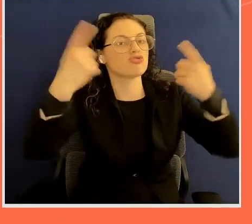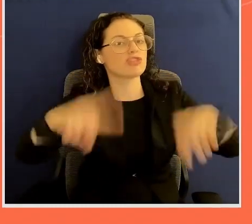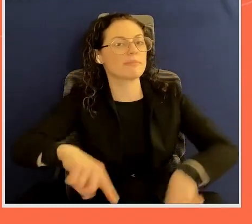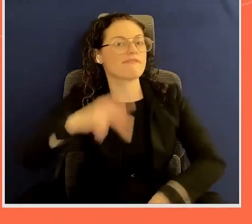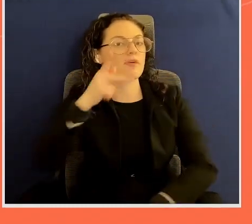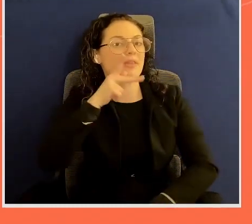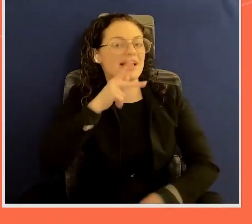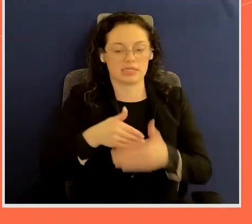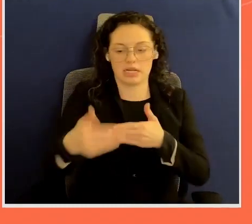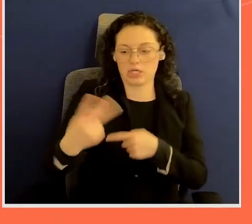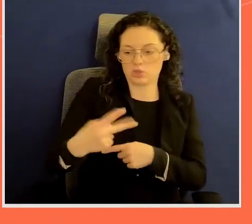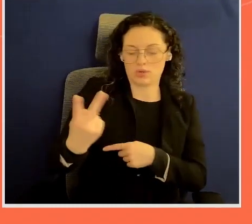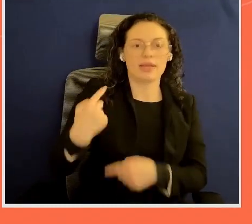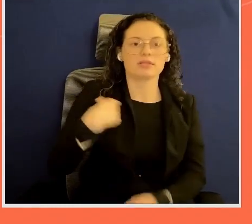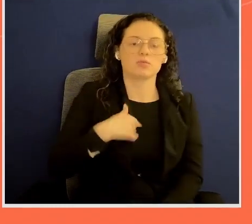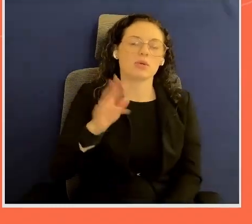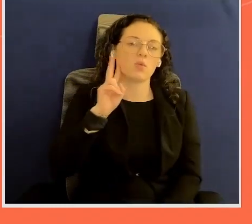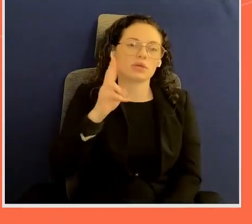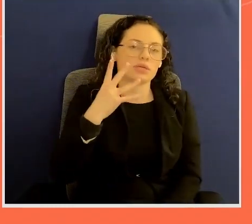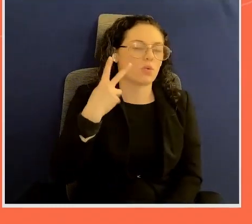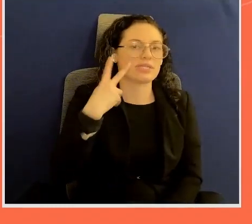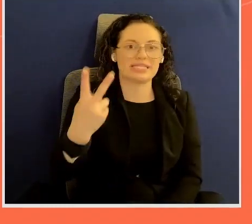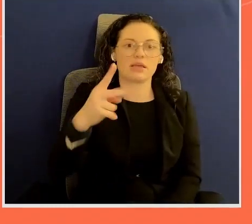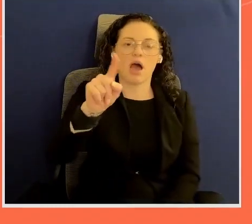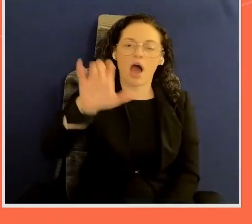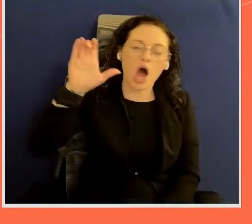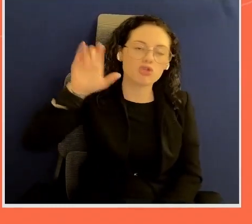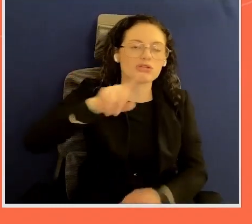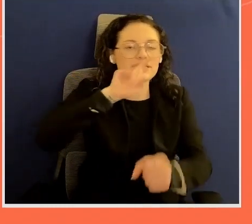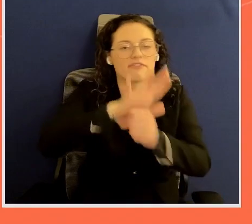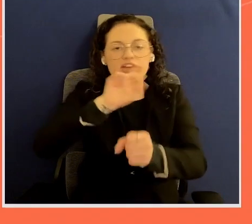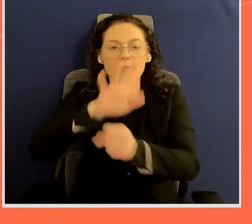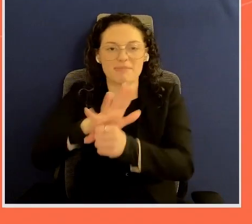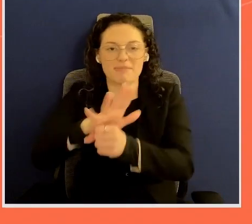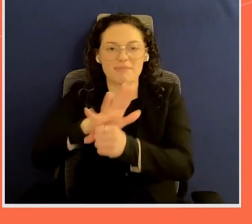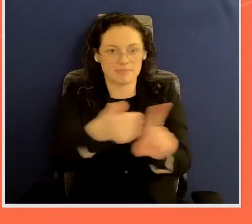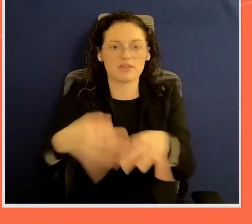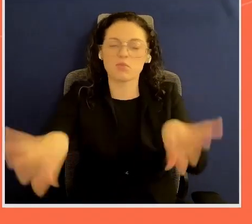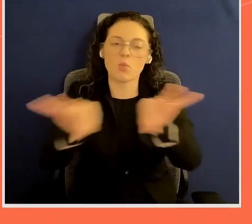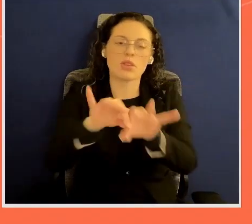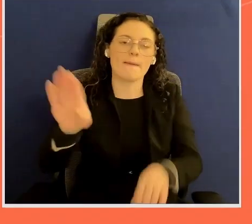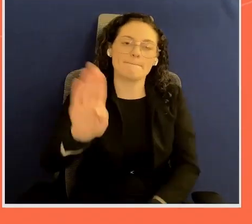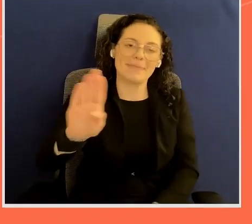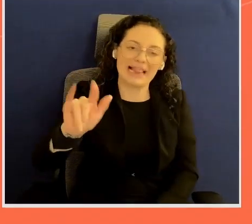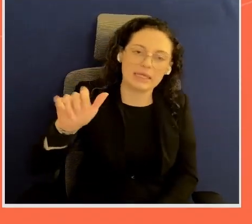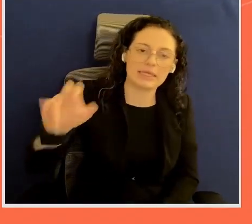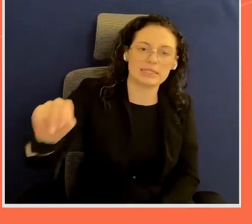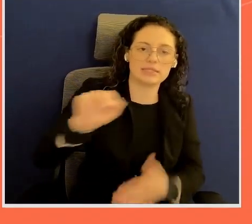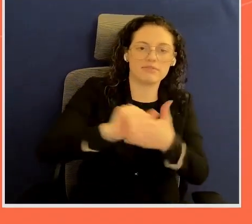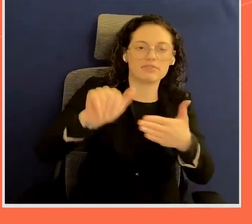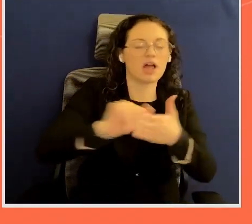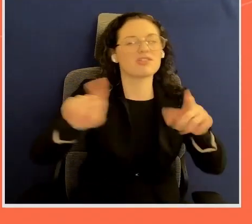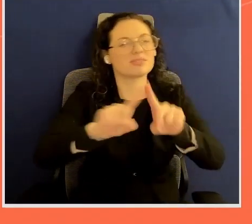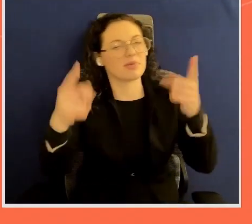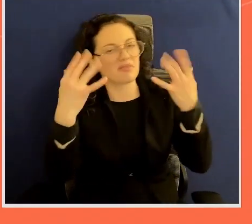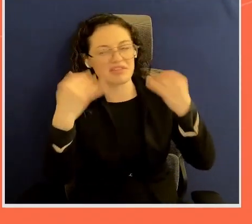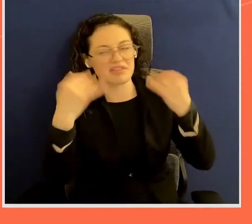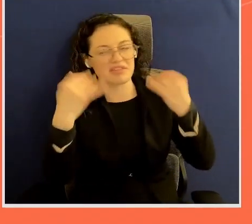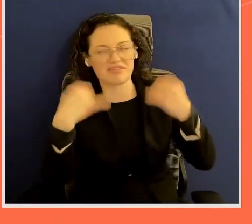20 countries are responsible for 80% of all the emissions on the planet. 20